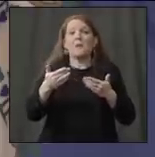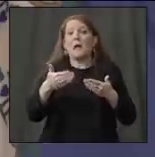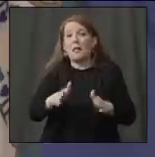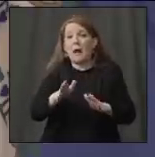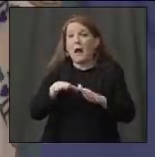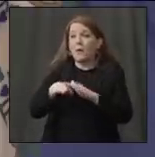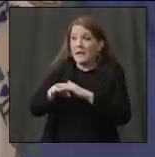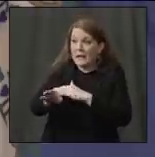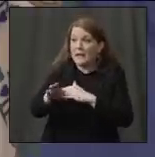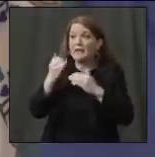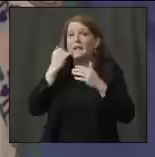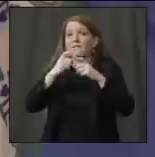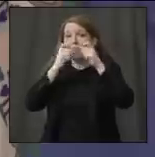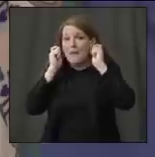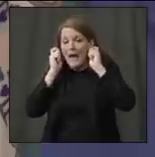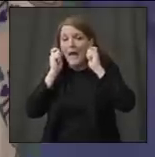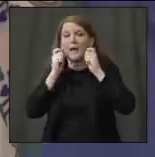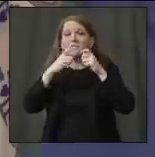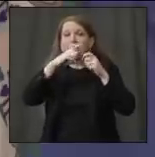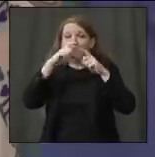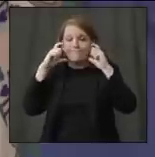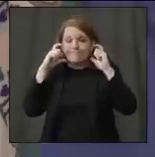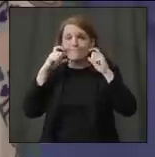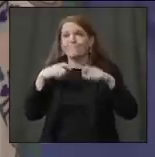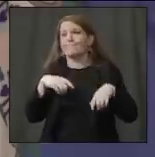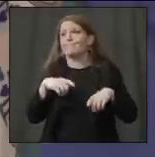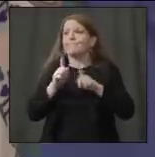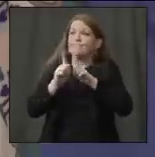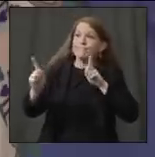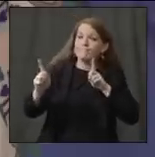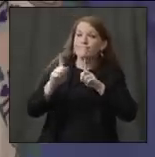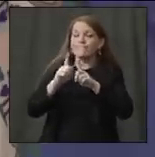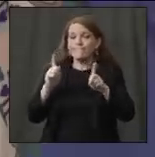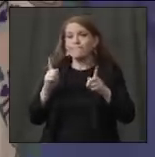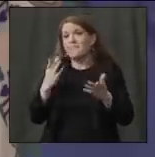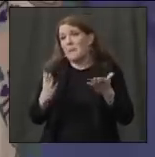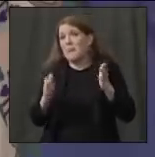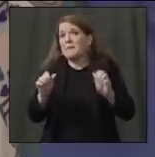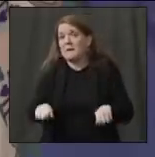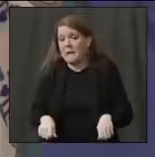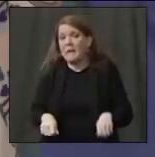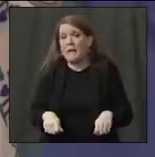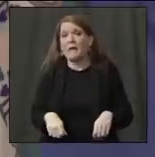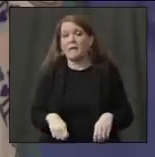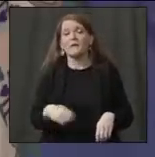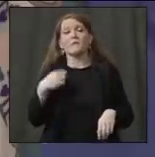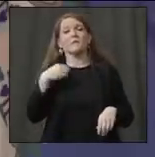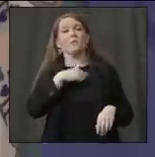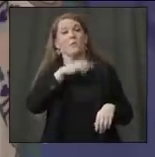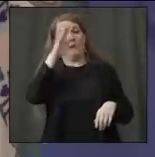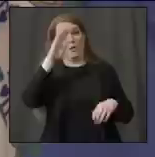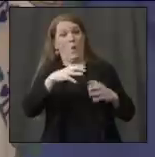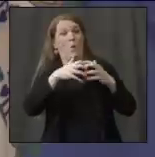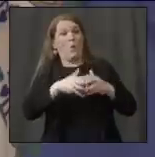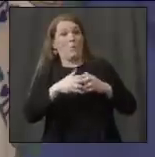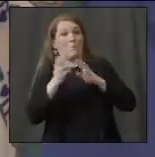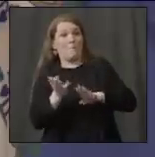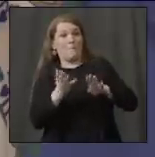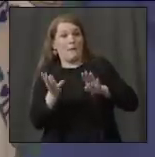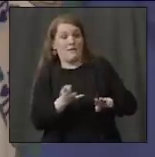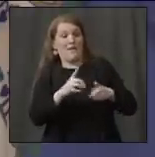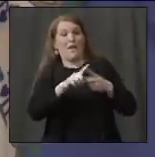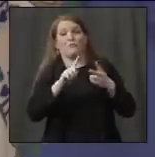social distancing. As you know, when it came to manufacturing, it came to big outdoor construction, we never changed